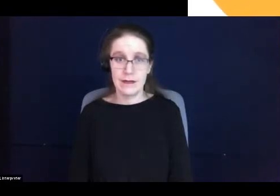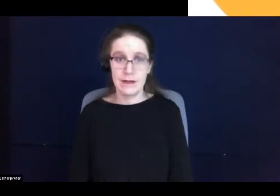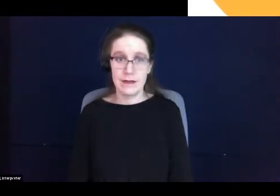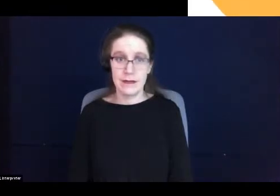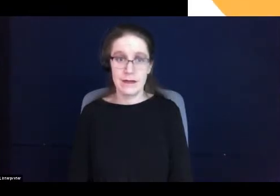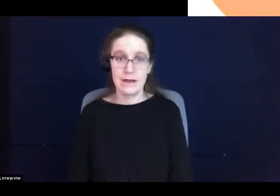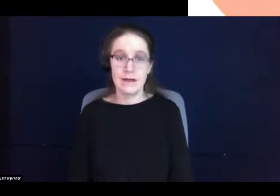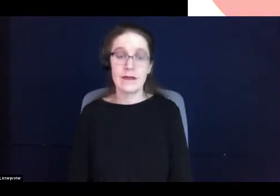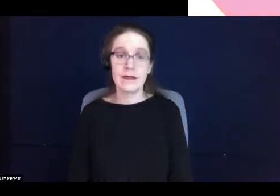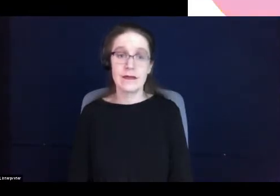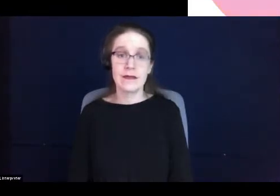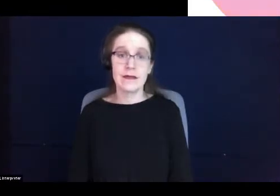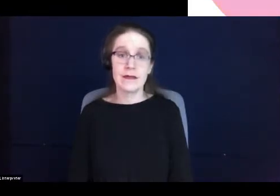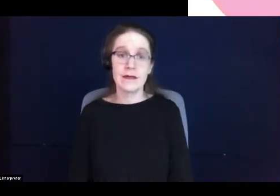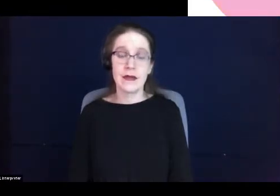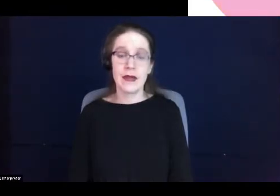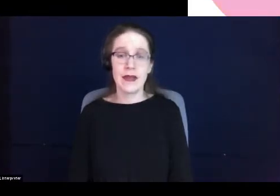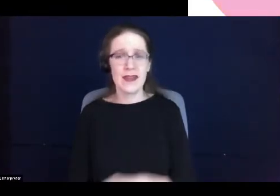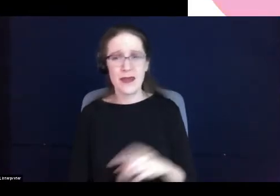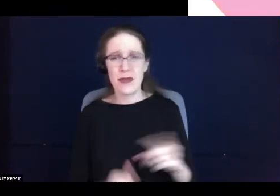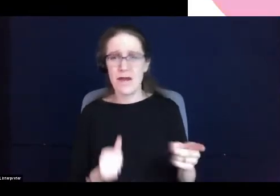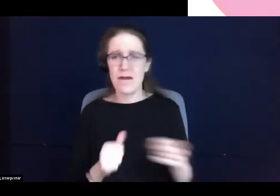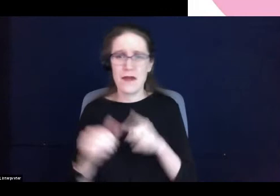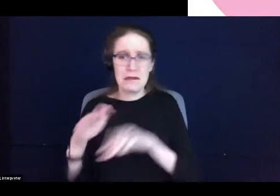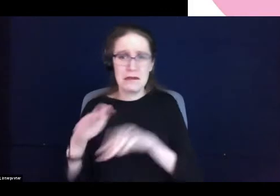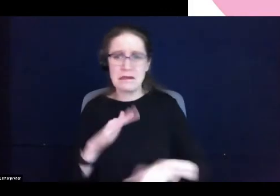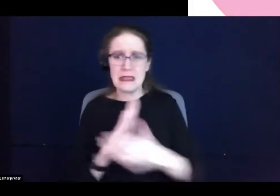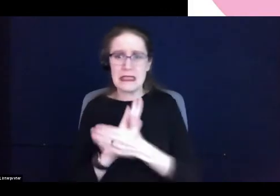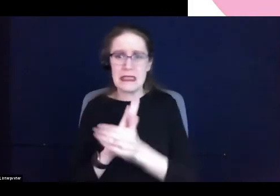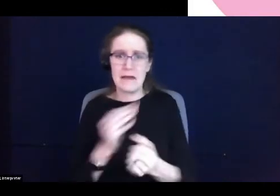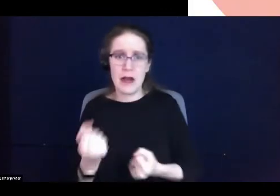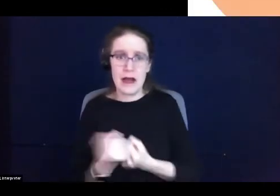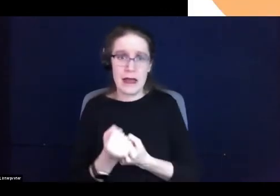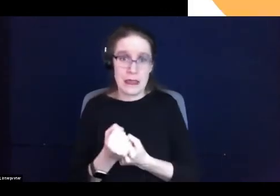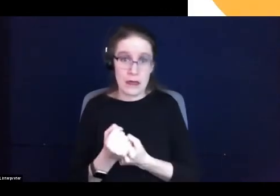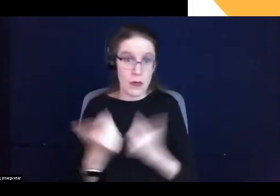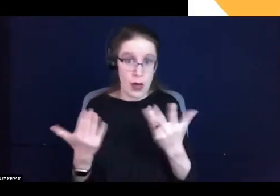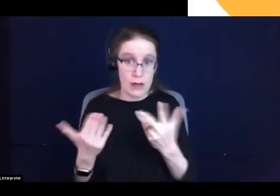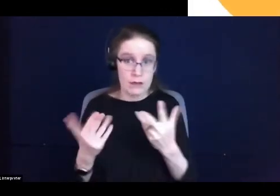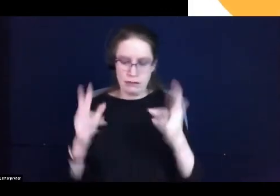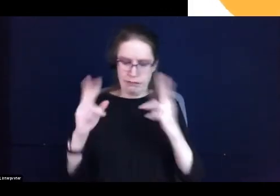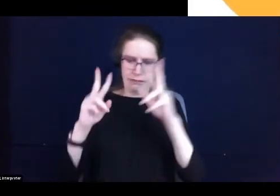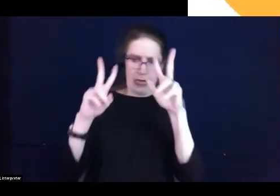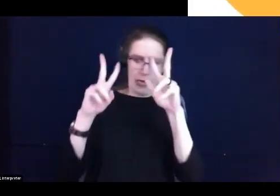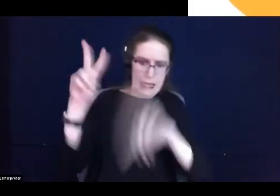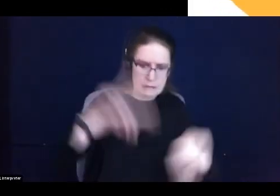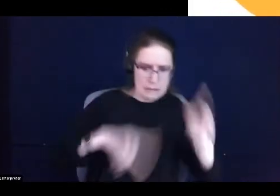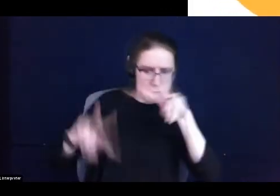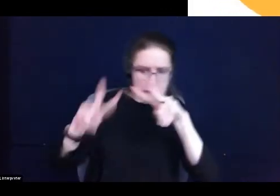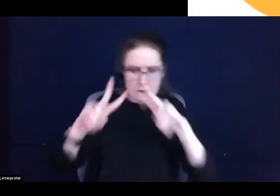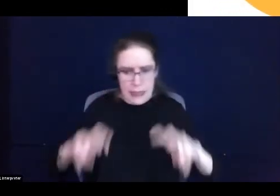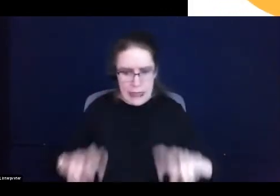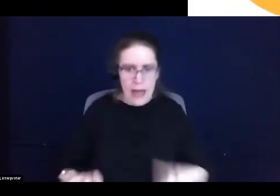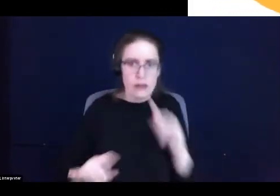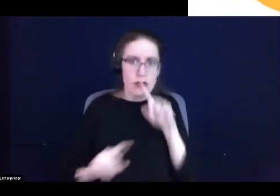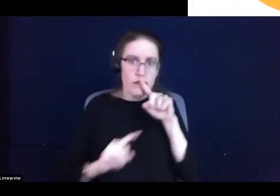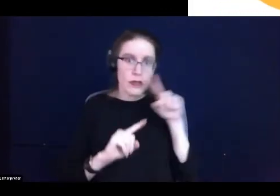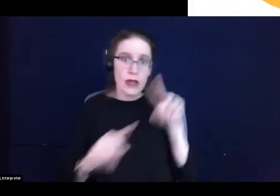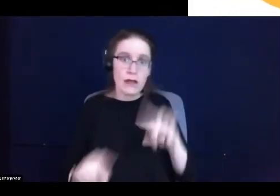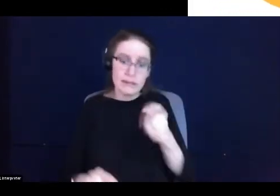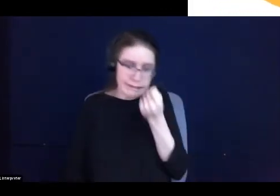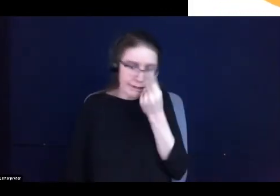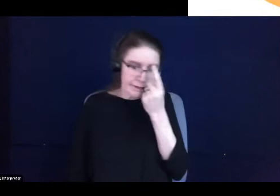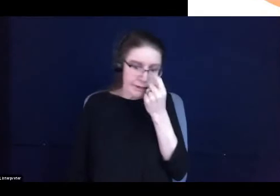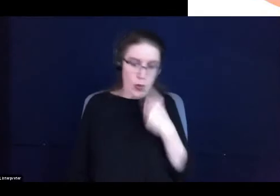So the first foundational skill of advocacy is to assess and respond. We need to make sure that we are processing what survivors